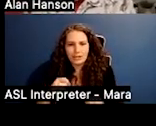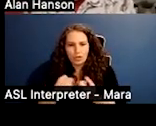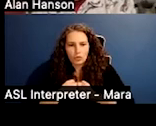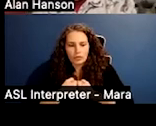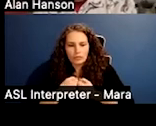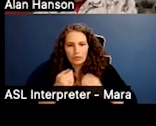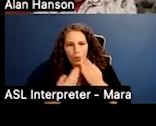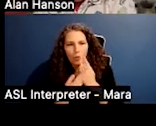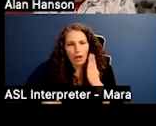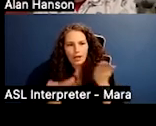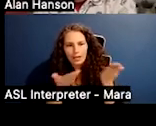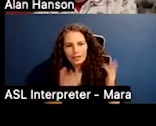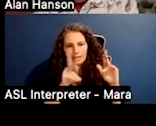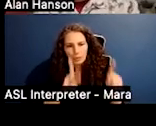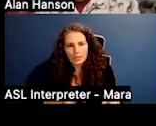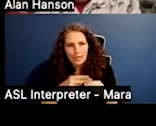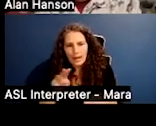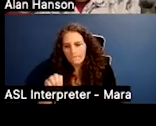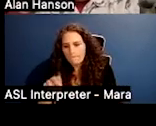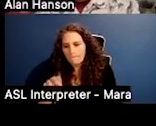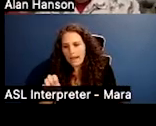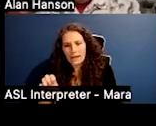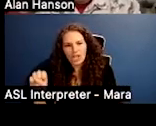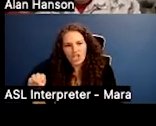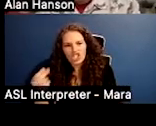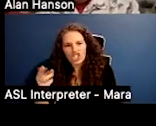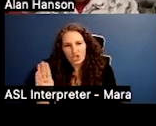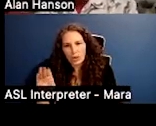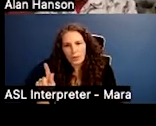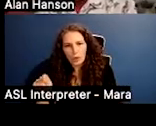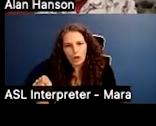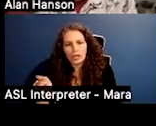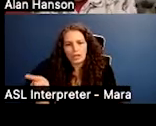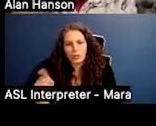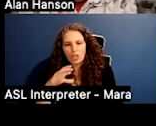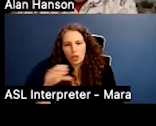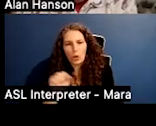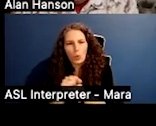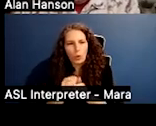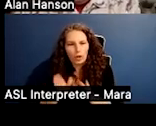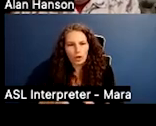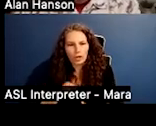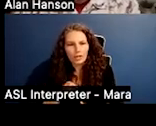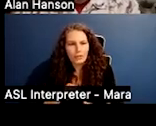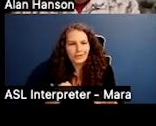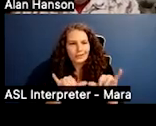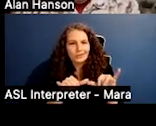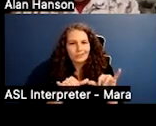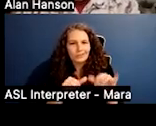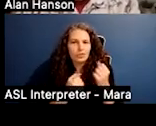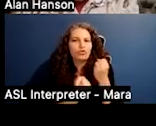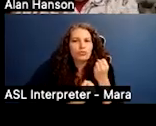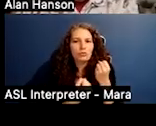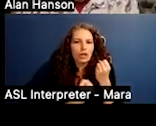Mike Sherbert, this was a co-worker of mine, gives advice to John Cudla. He was a structural engineer out of Paso Robles that did the